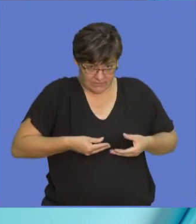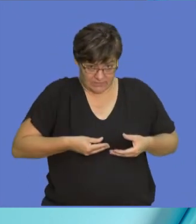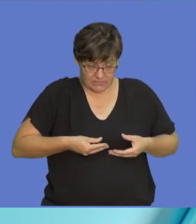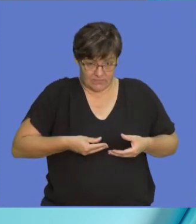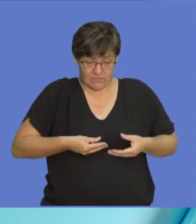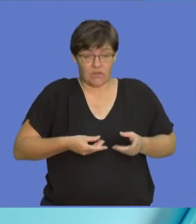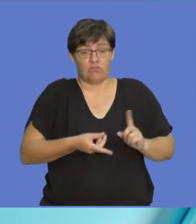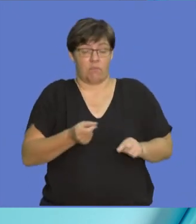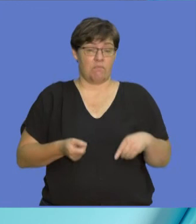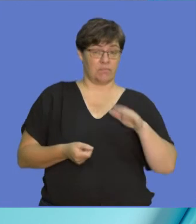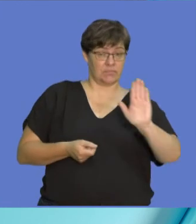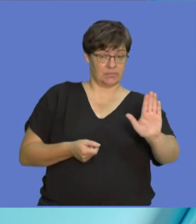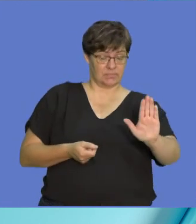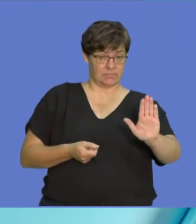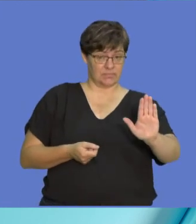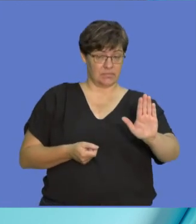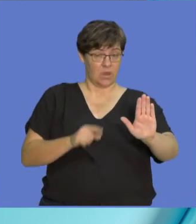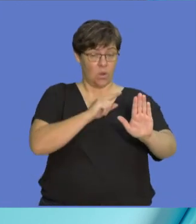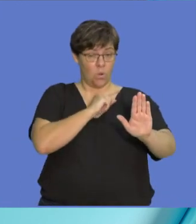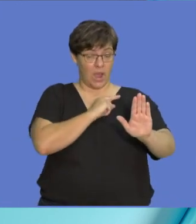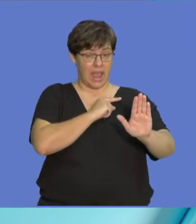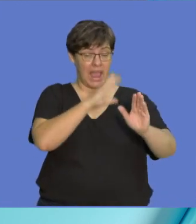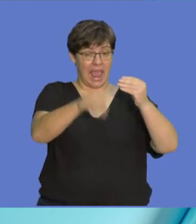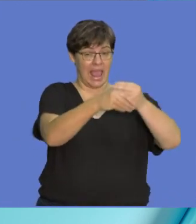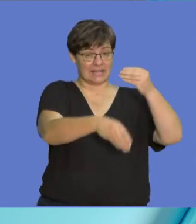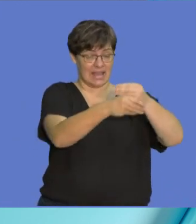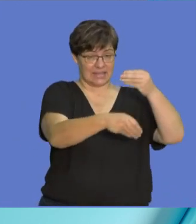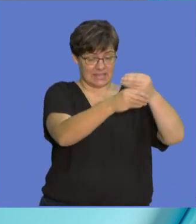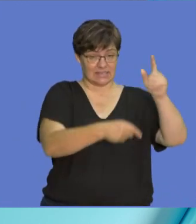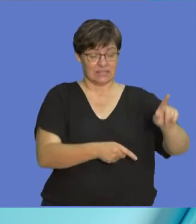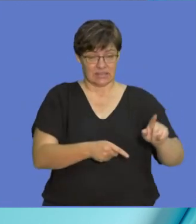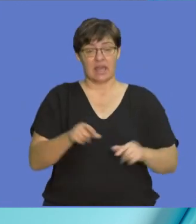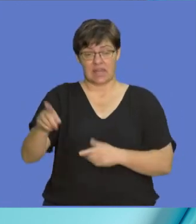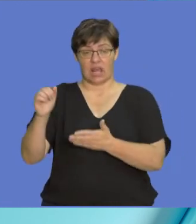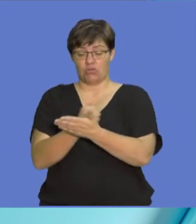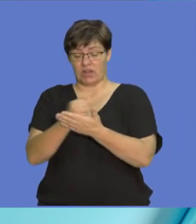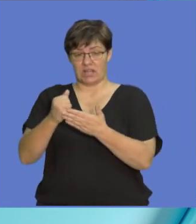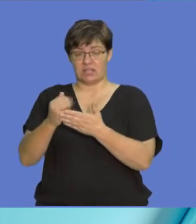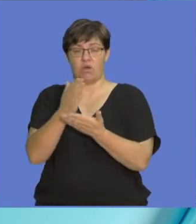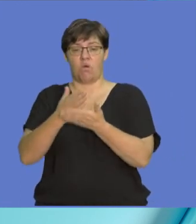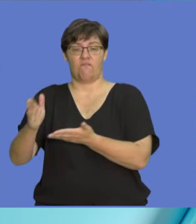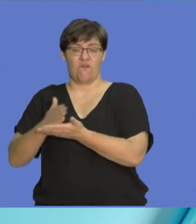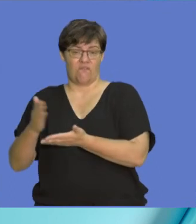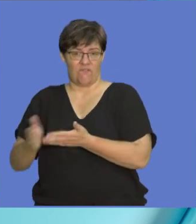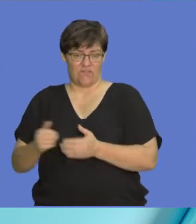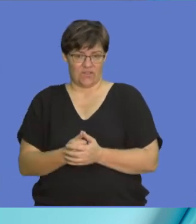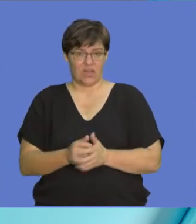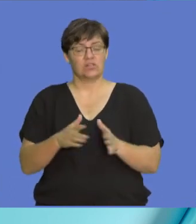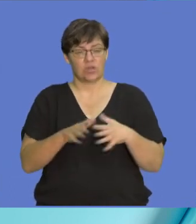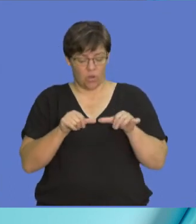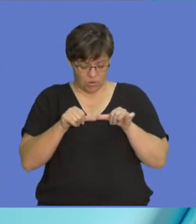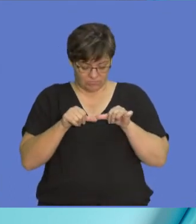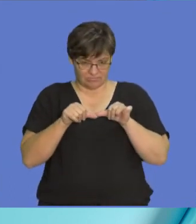the debit side, and all the stock that's leaving on the credit side, Perpetual inventory means